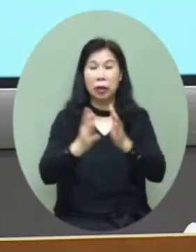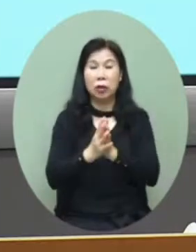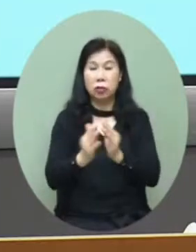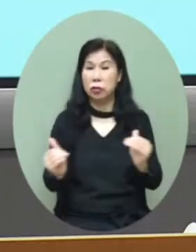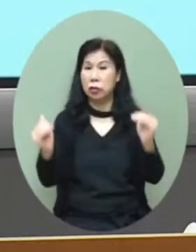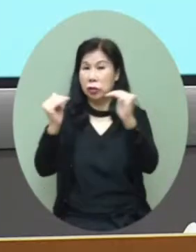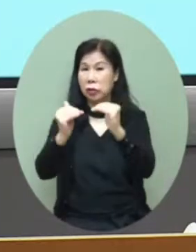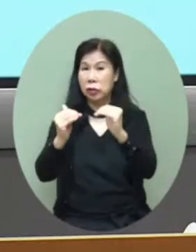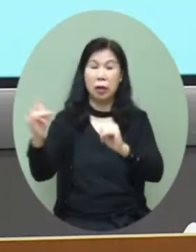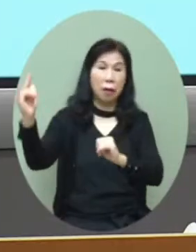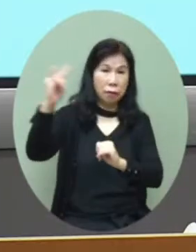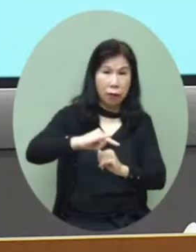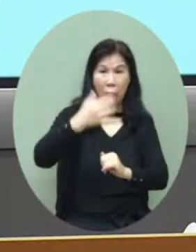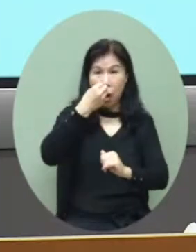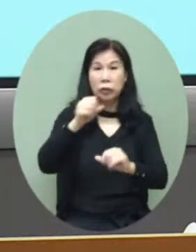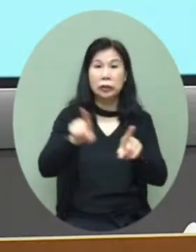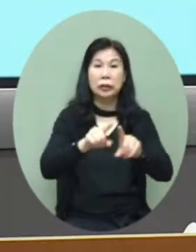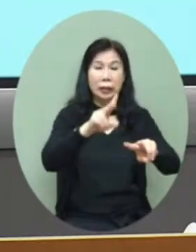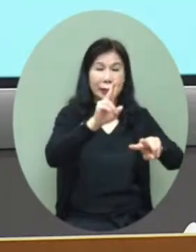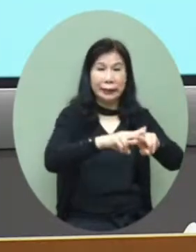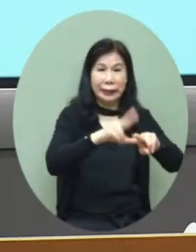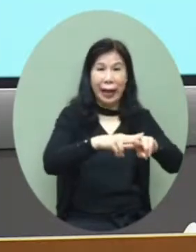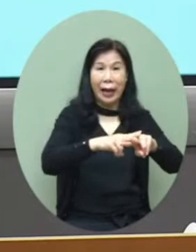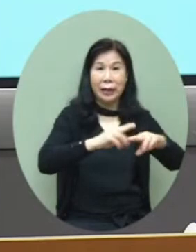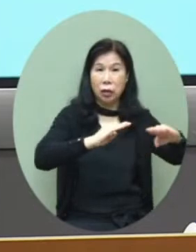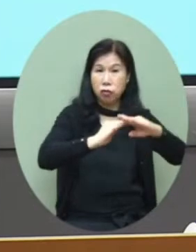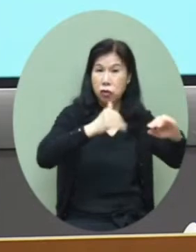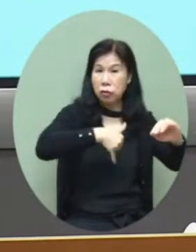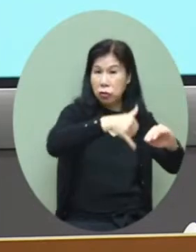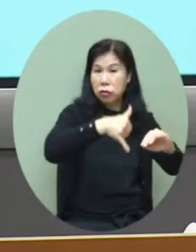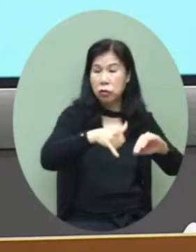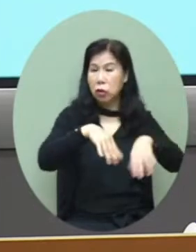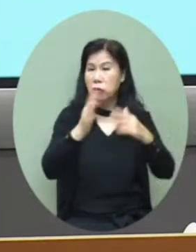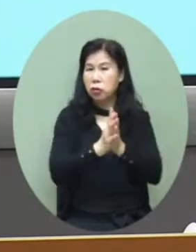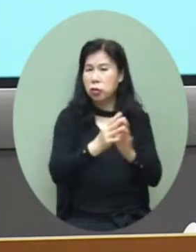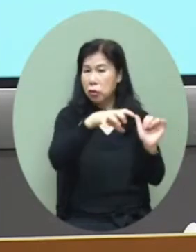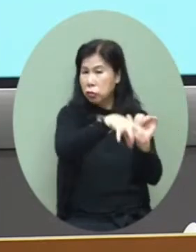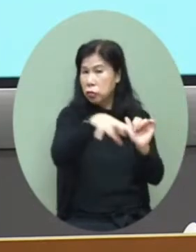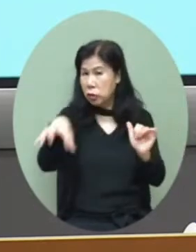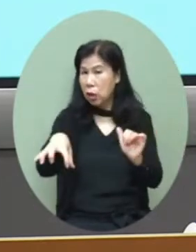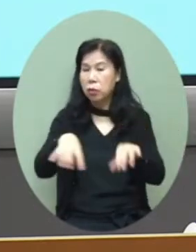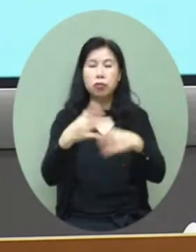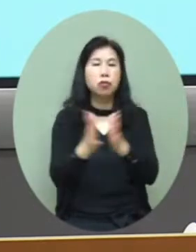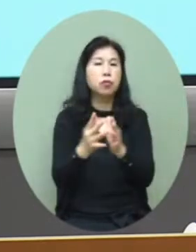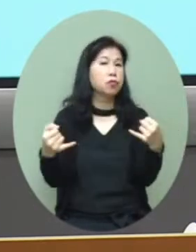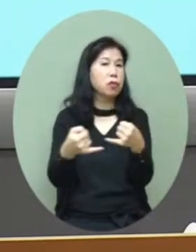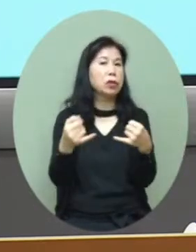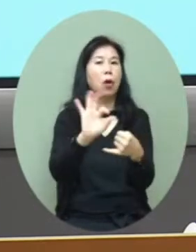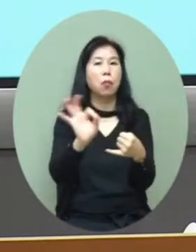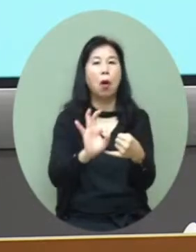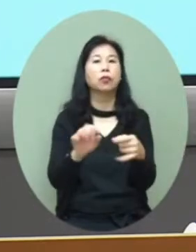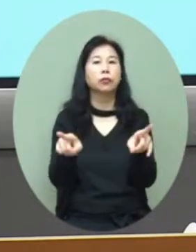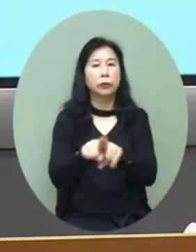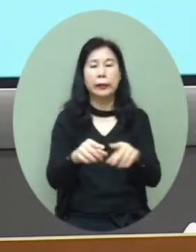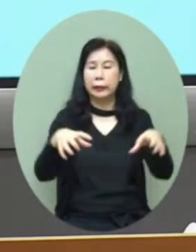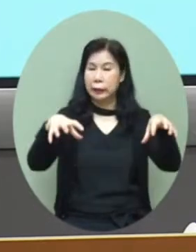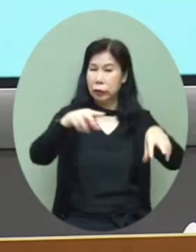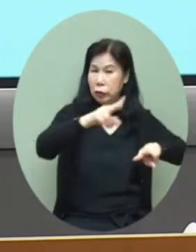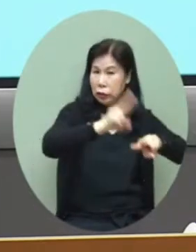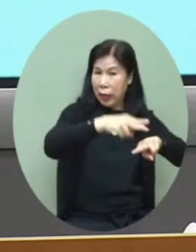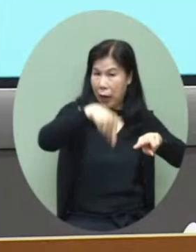do not have any contradictions, and I am working on both sides so as